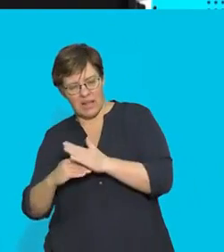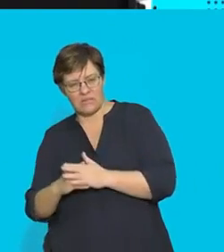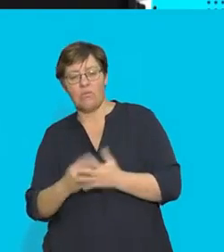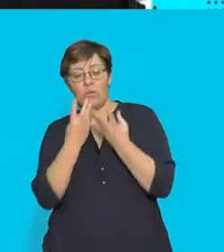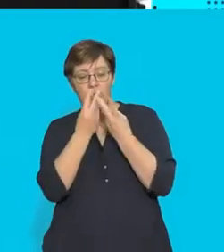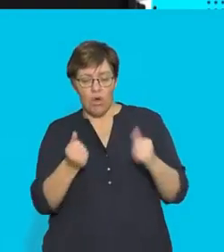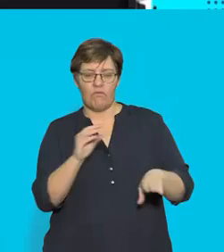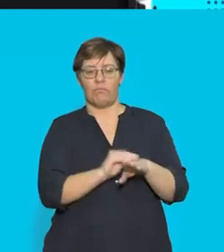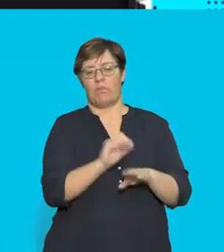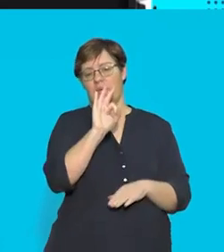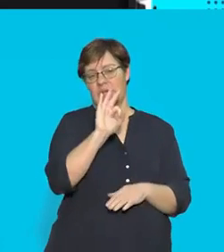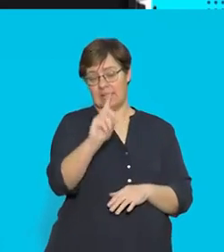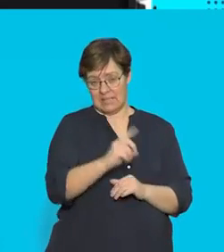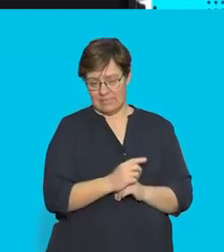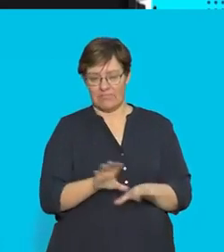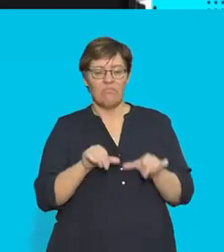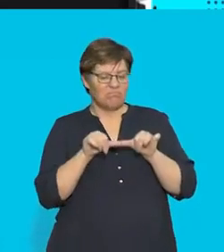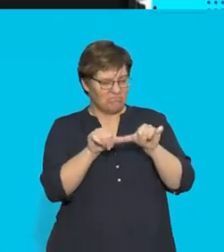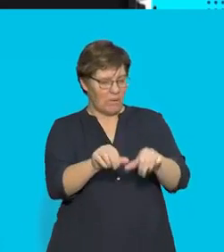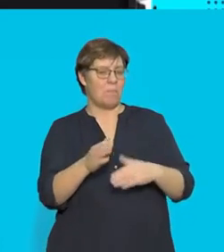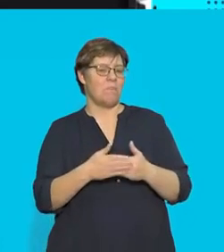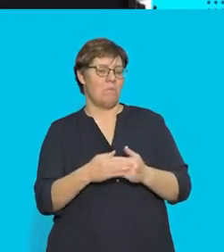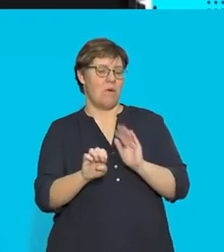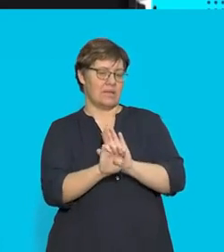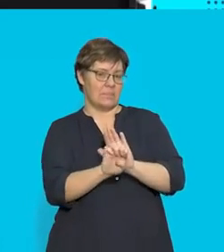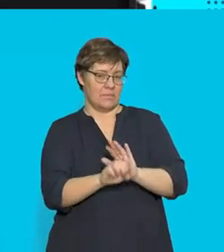problems. Let's continue with another example.